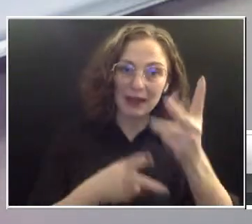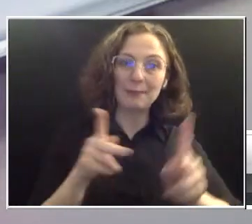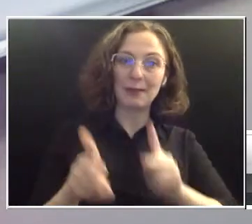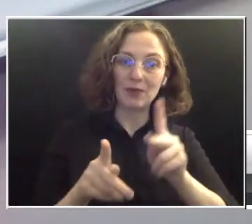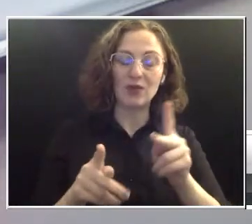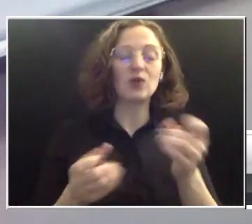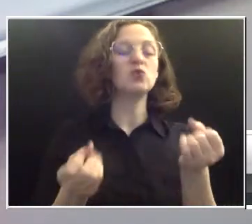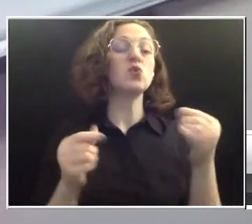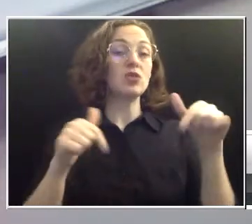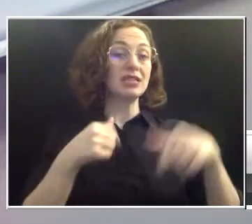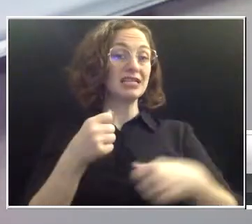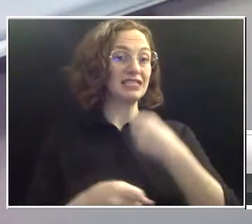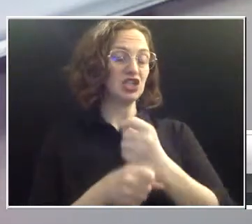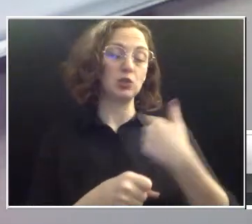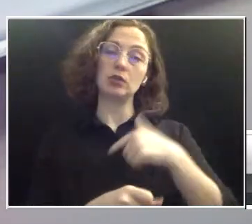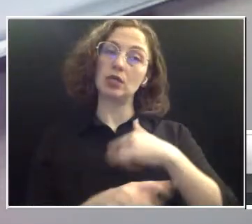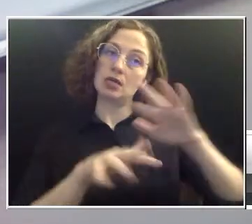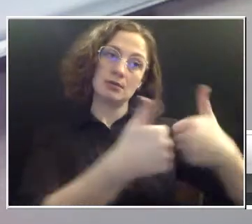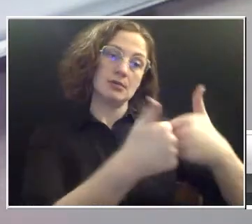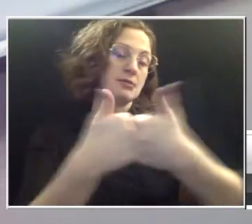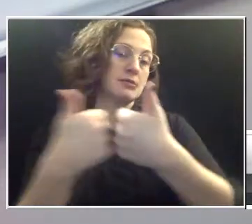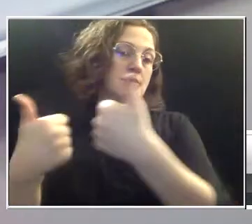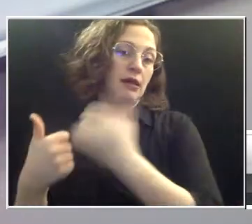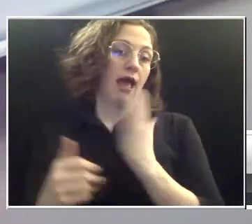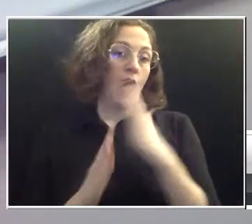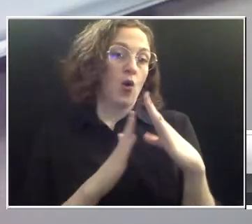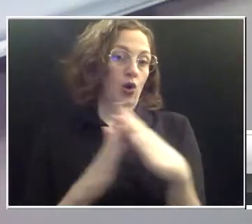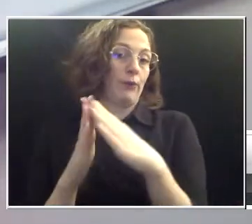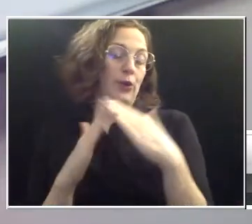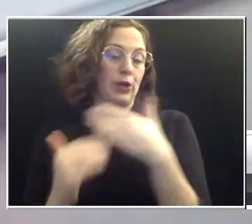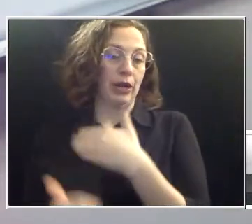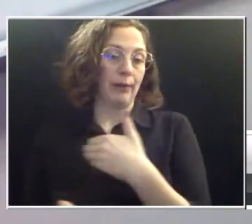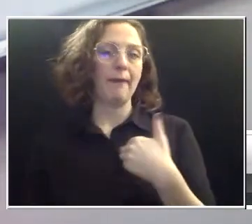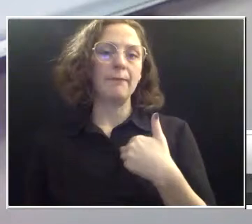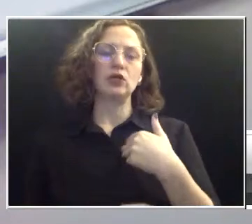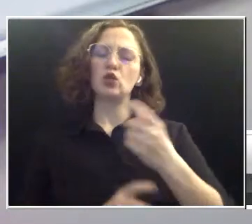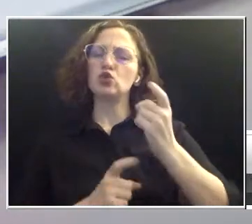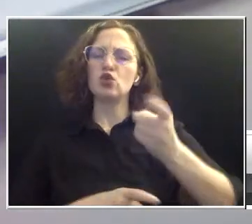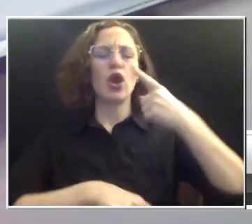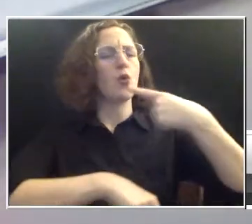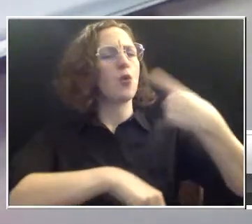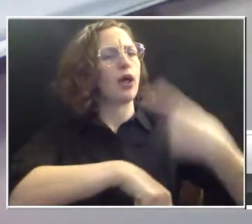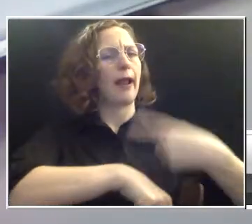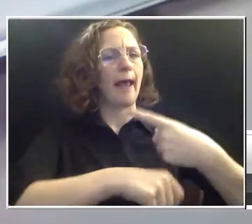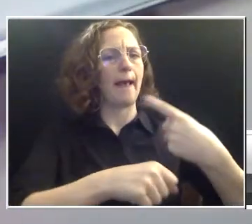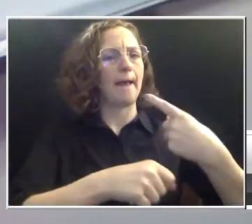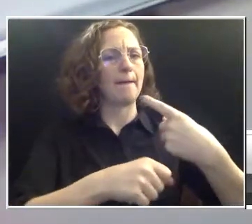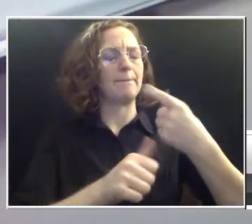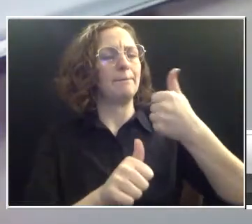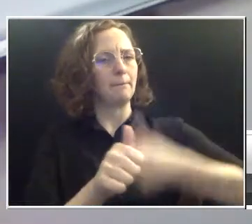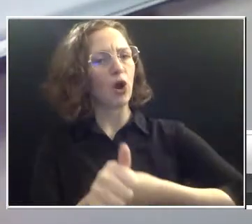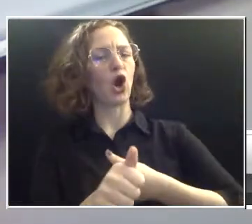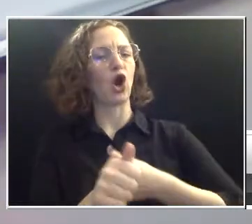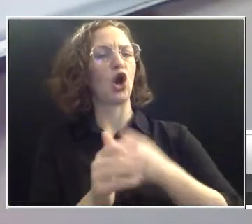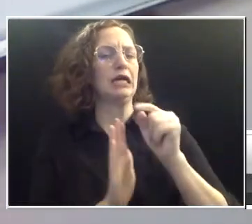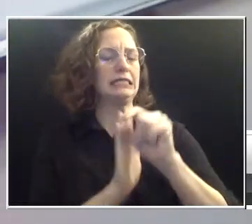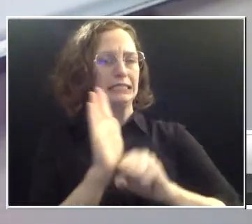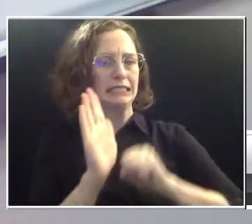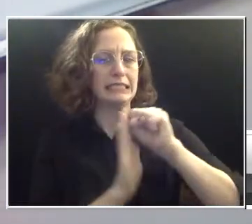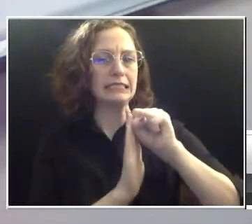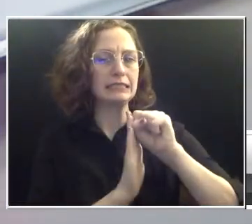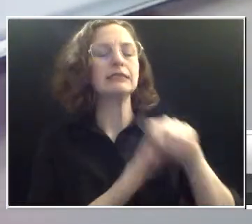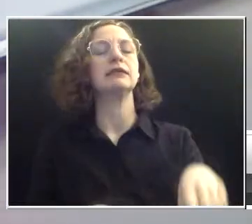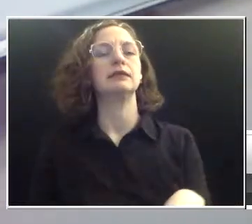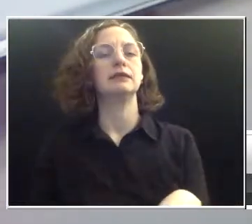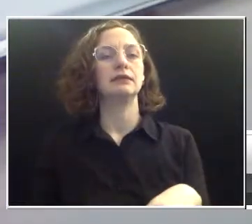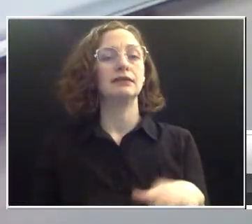community members to donate once per season. It's a known statistic in our country that about 60% of the population can donate